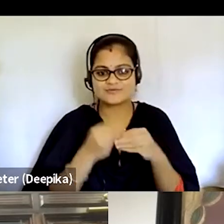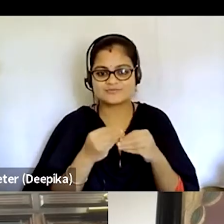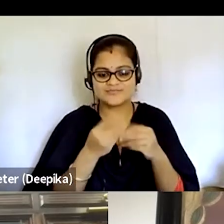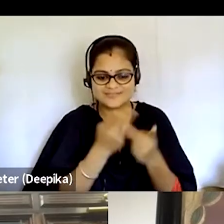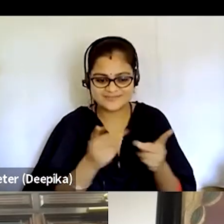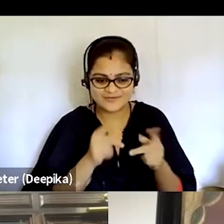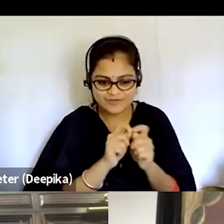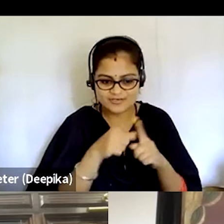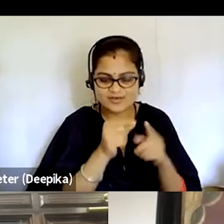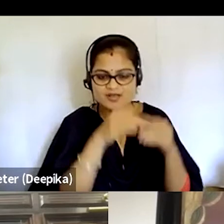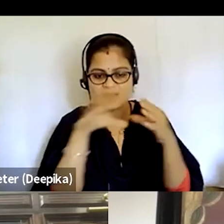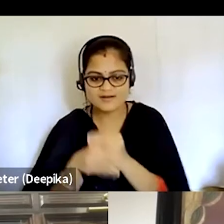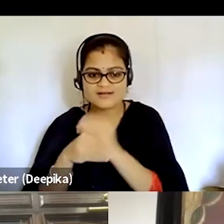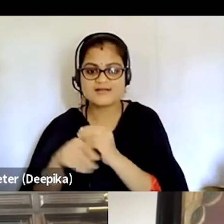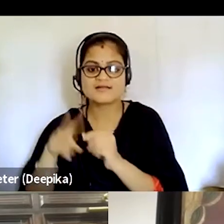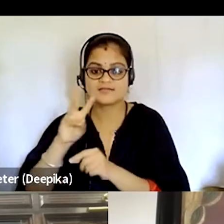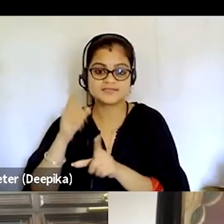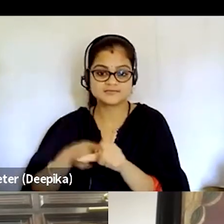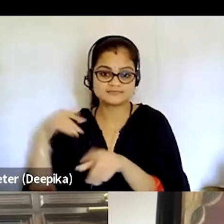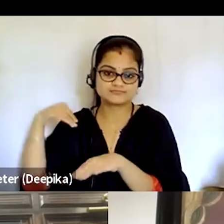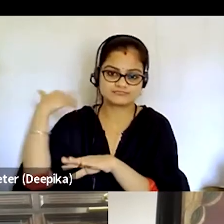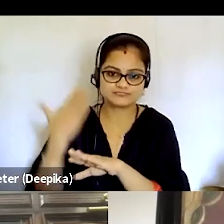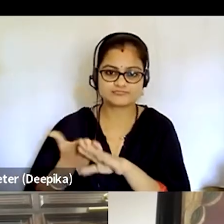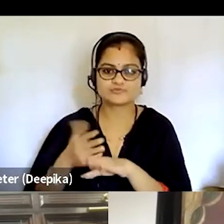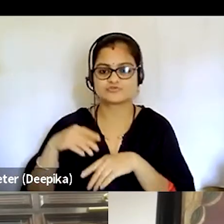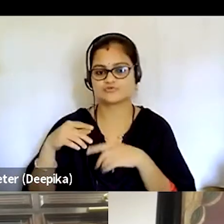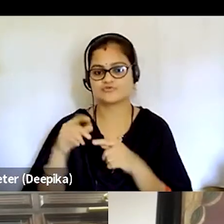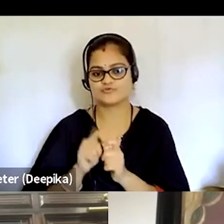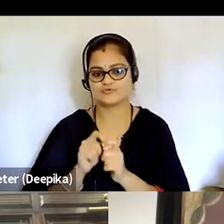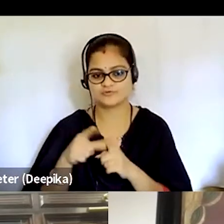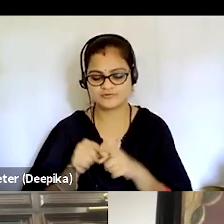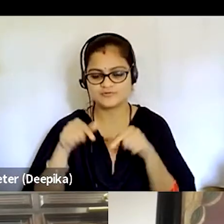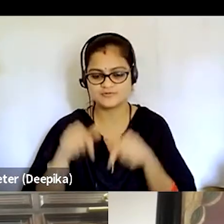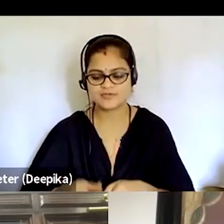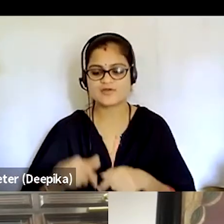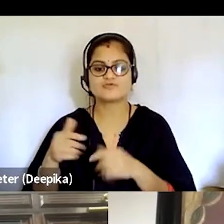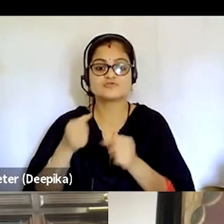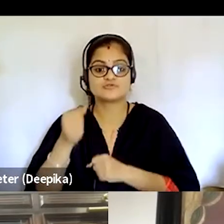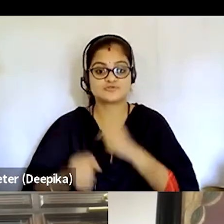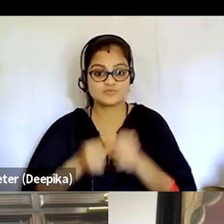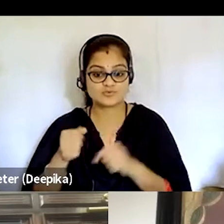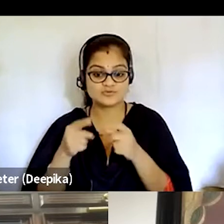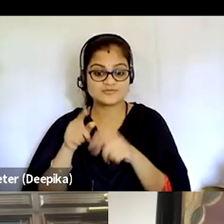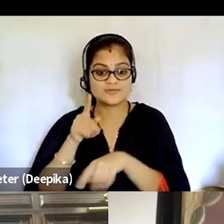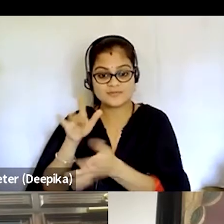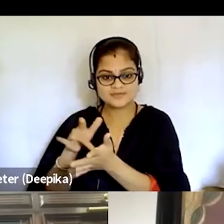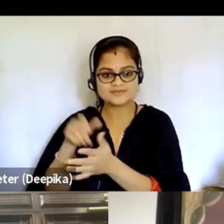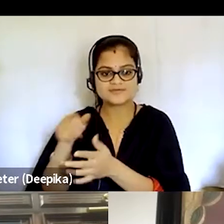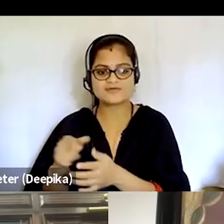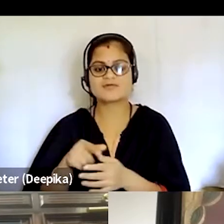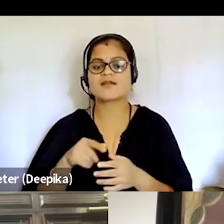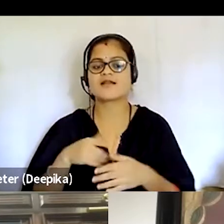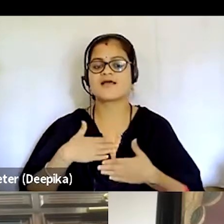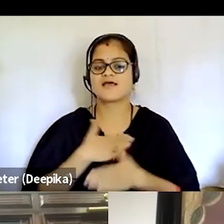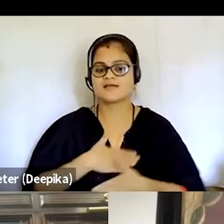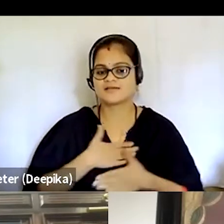that we've done for the last 30 years, but now it's more entertainment in sports than in concerts. And one of the big reasons